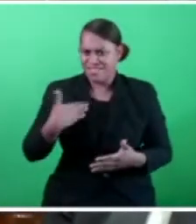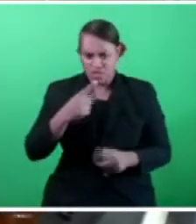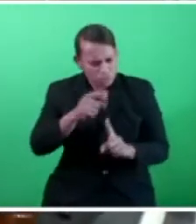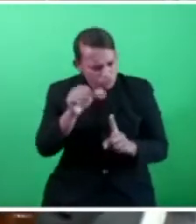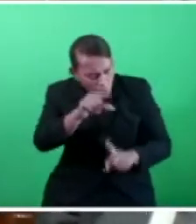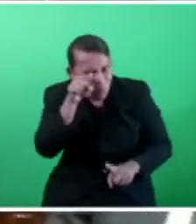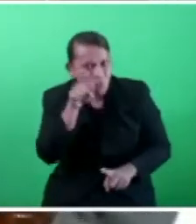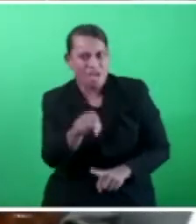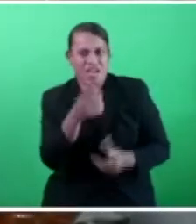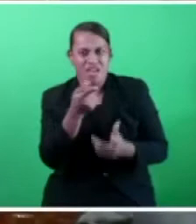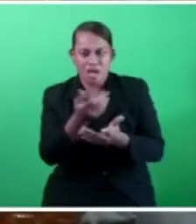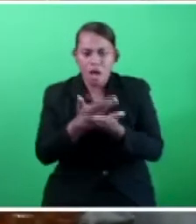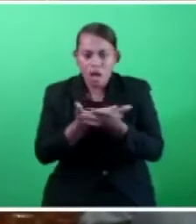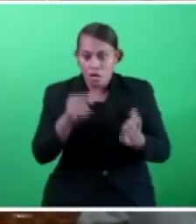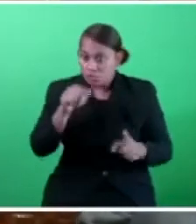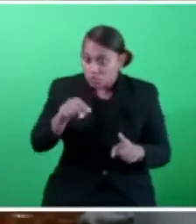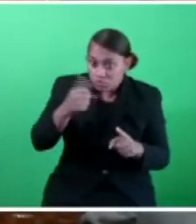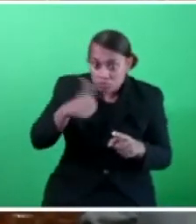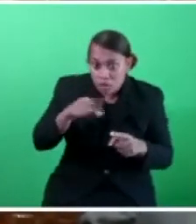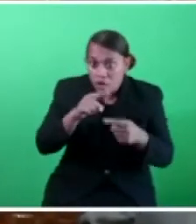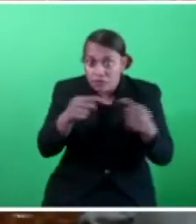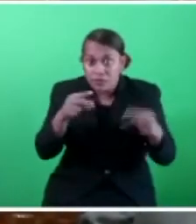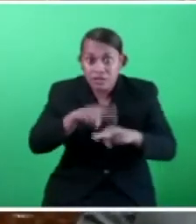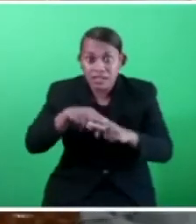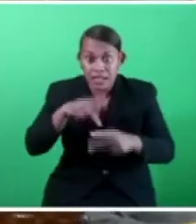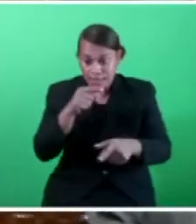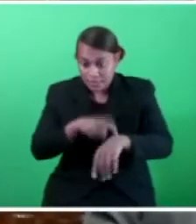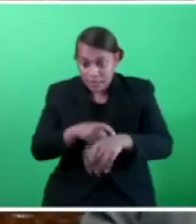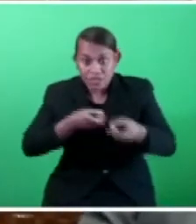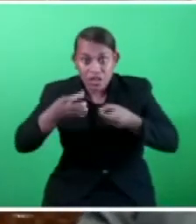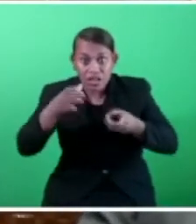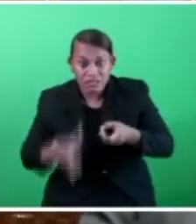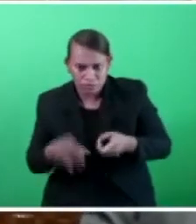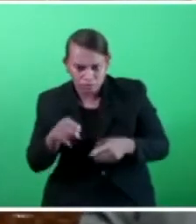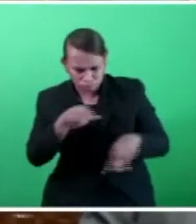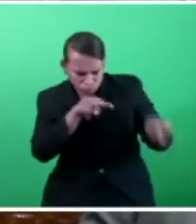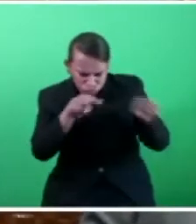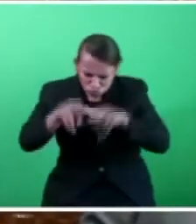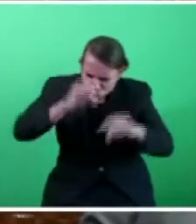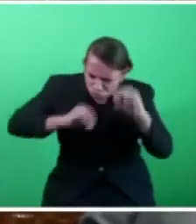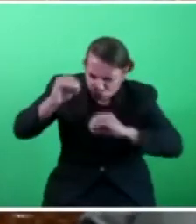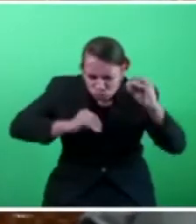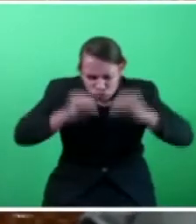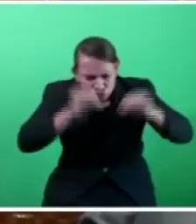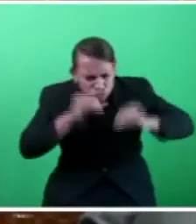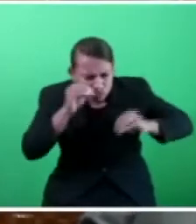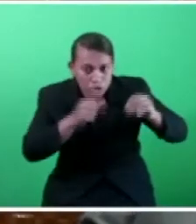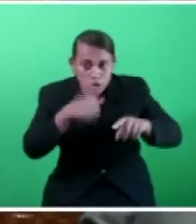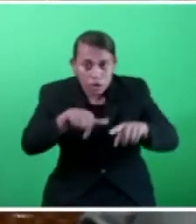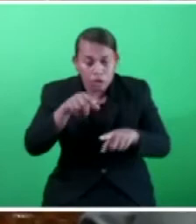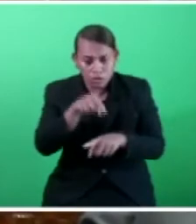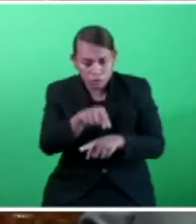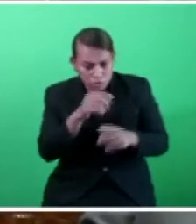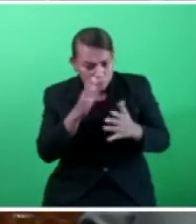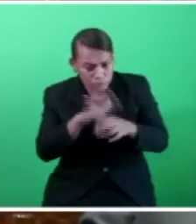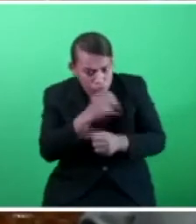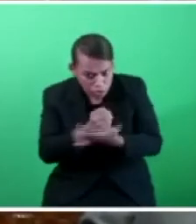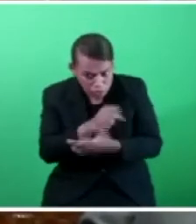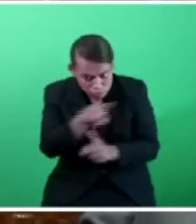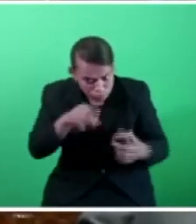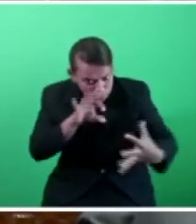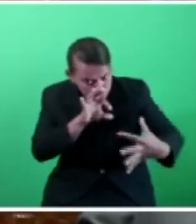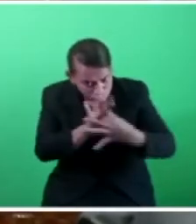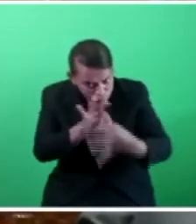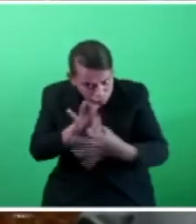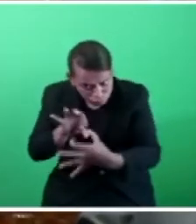Fred Wesley, we know that we will be watching your reporting on your newspaper and online and on Facebook to ensure you're sticking with nothing but the facts.